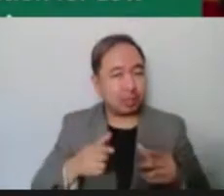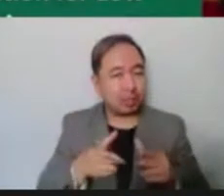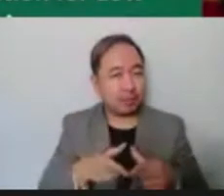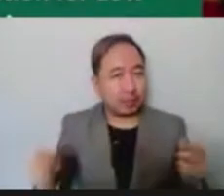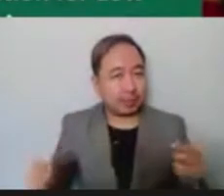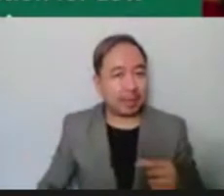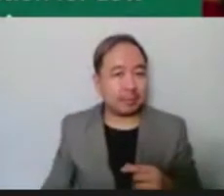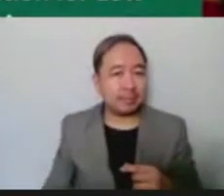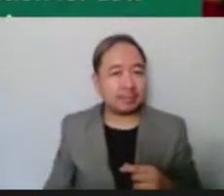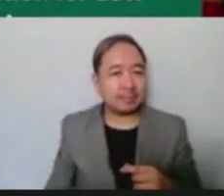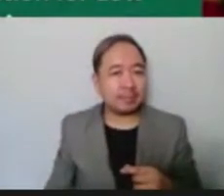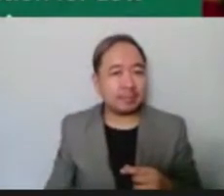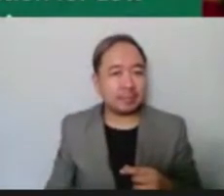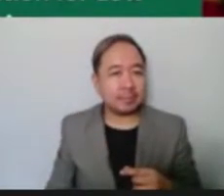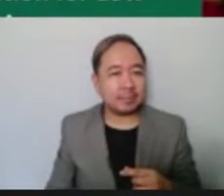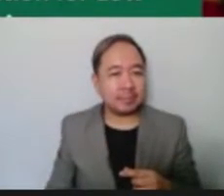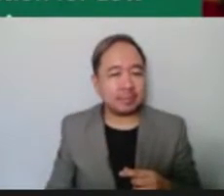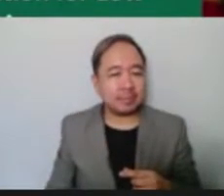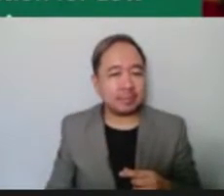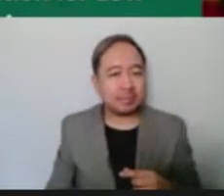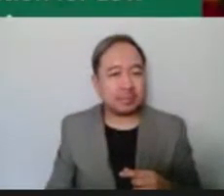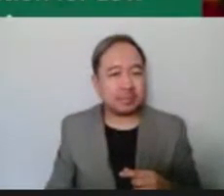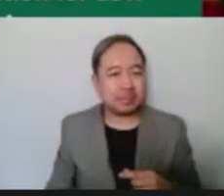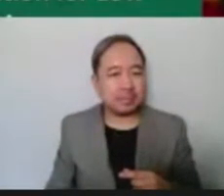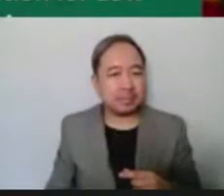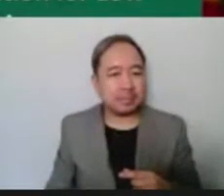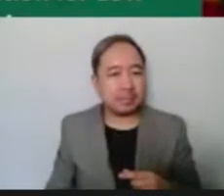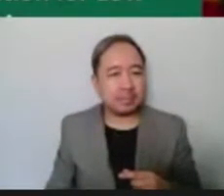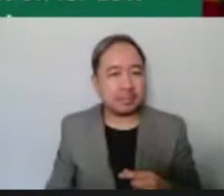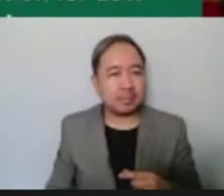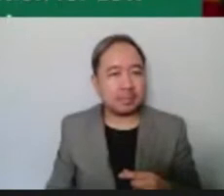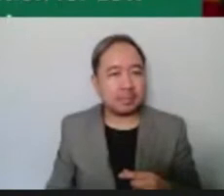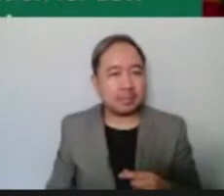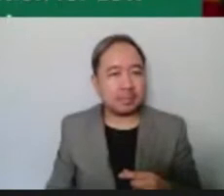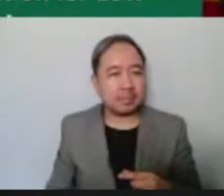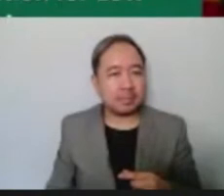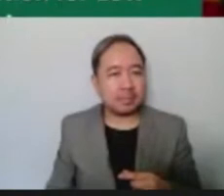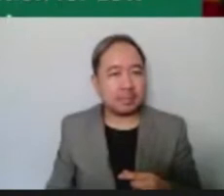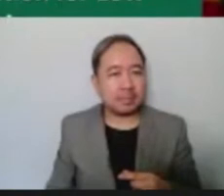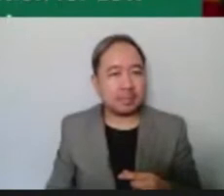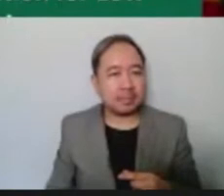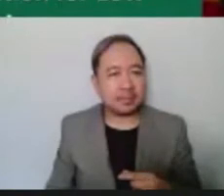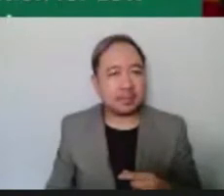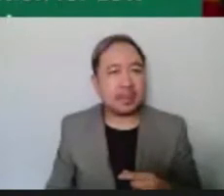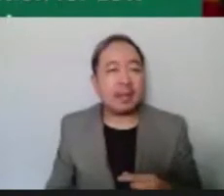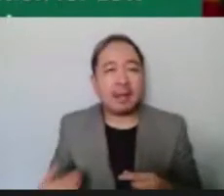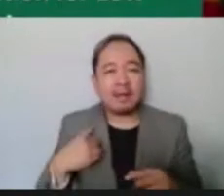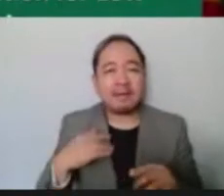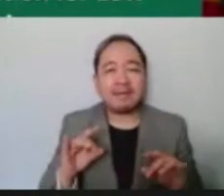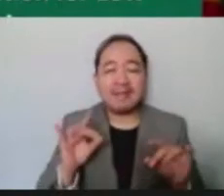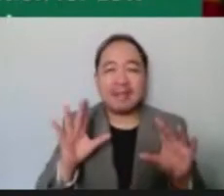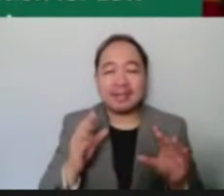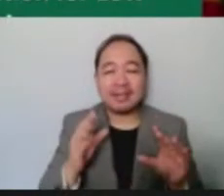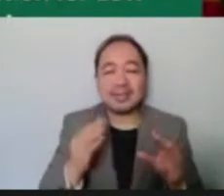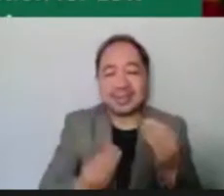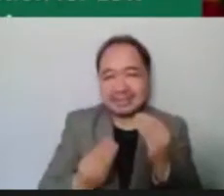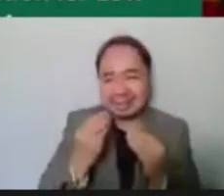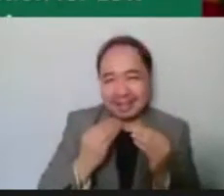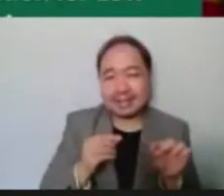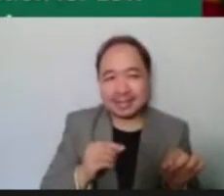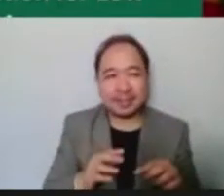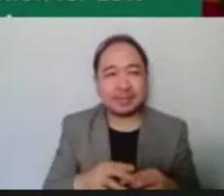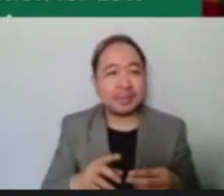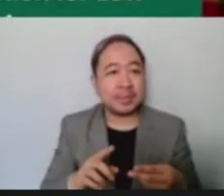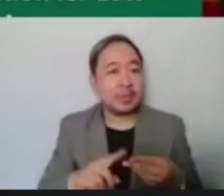we are light refreshment will be also served meeting room h strengthening the ambient